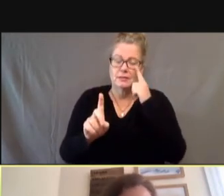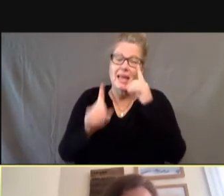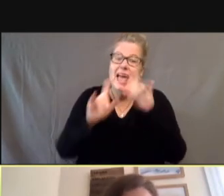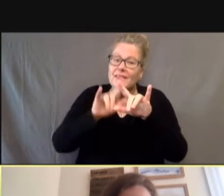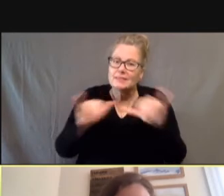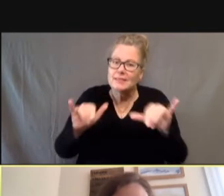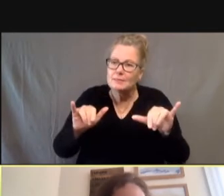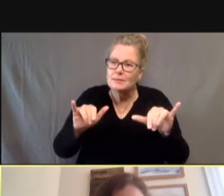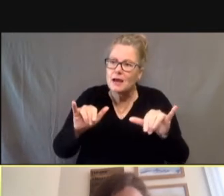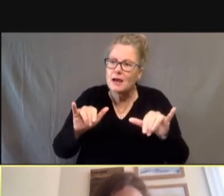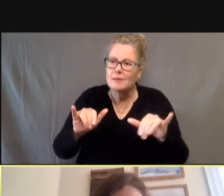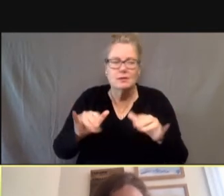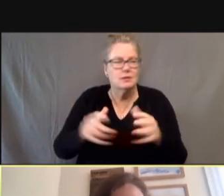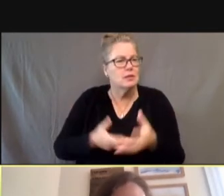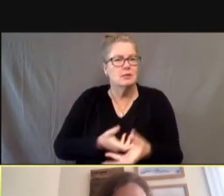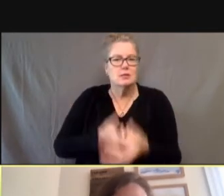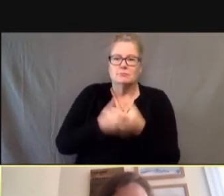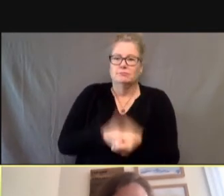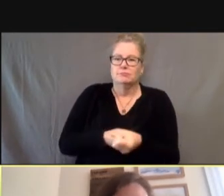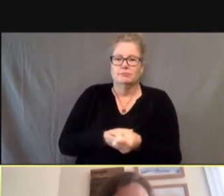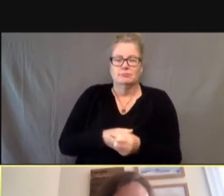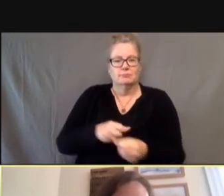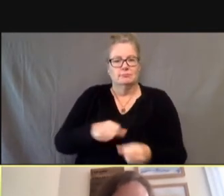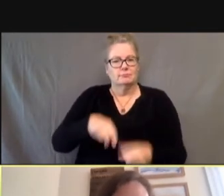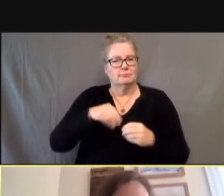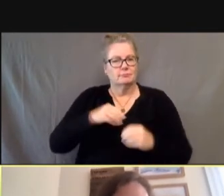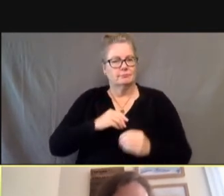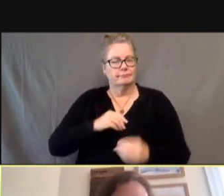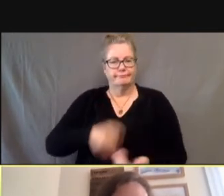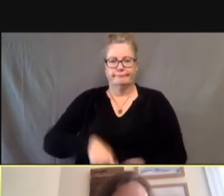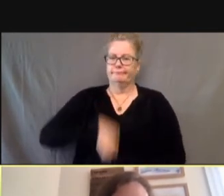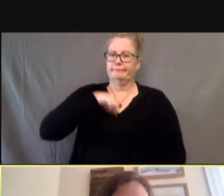and values and beliefs. And